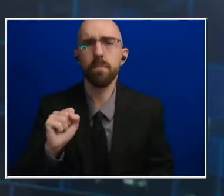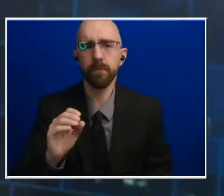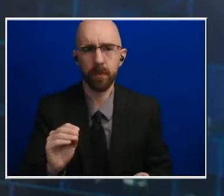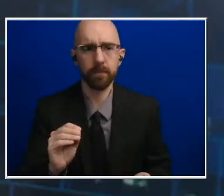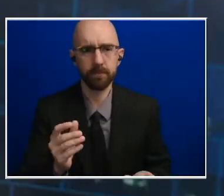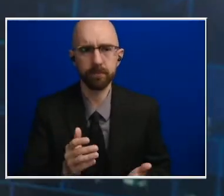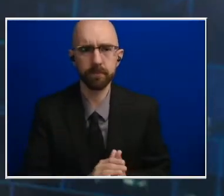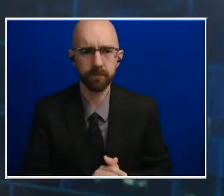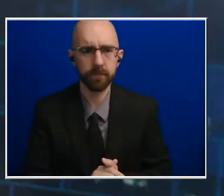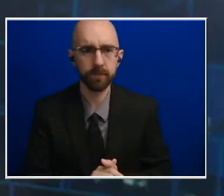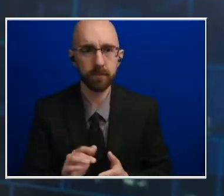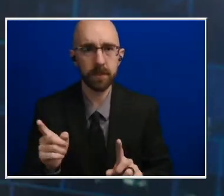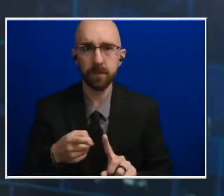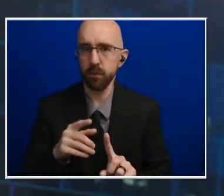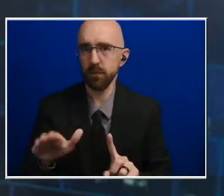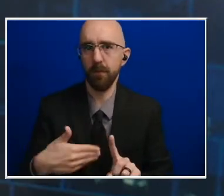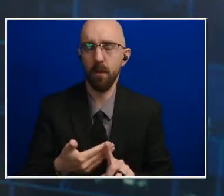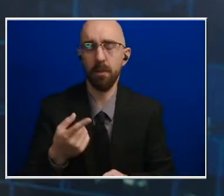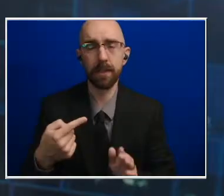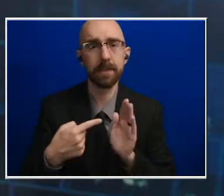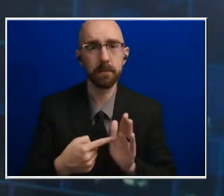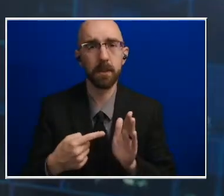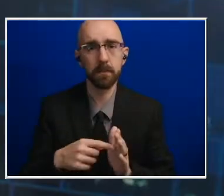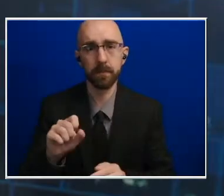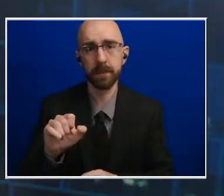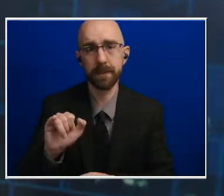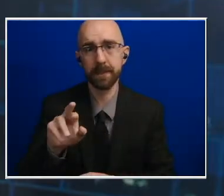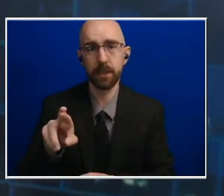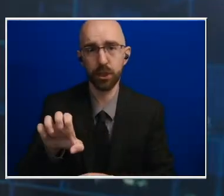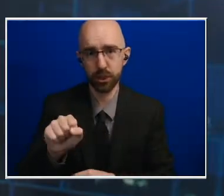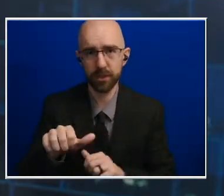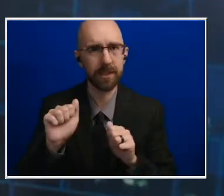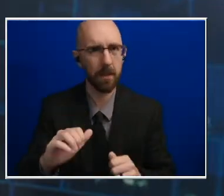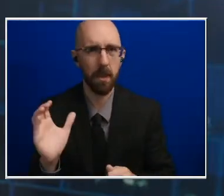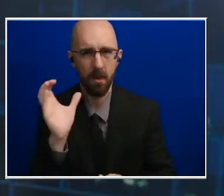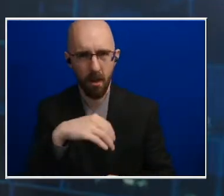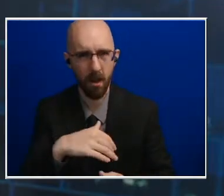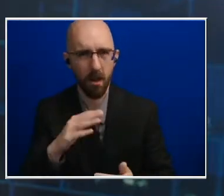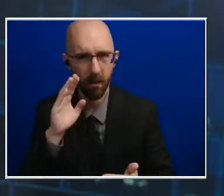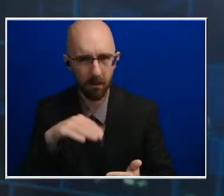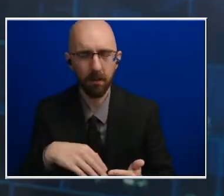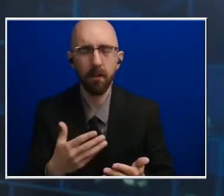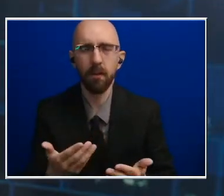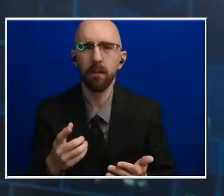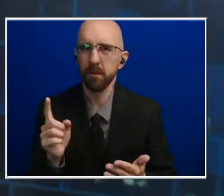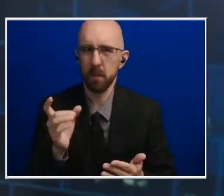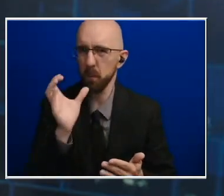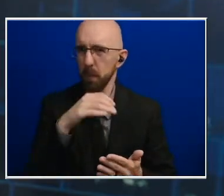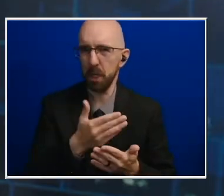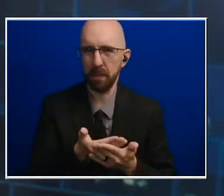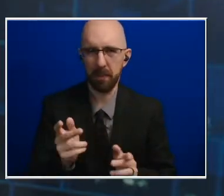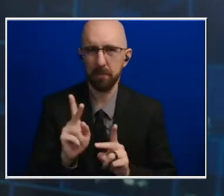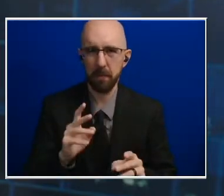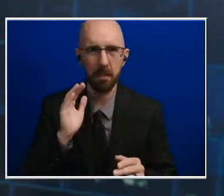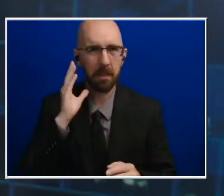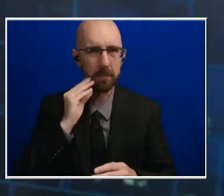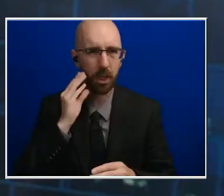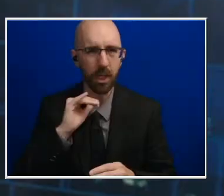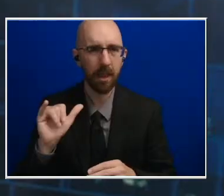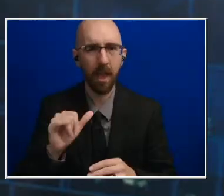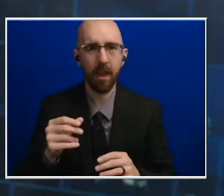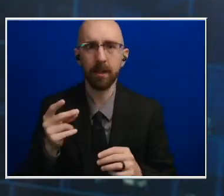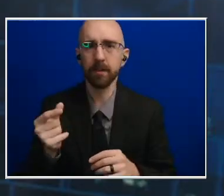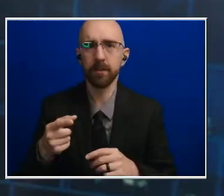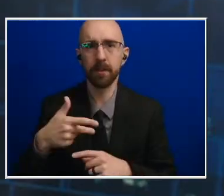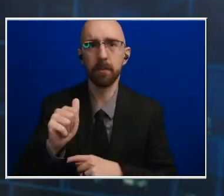First of all, symptoms of seizures can be very odd, you know, and just weird things people might experience, like sudden panic or